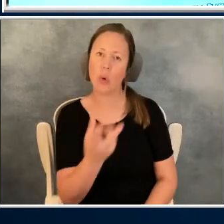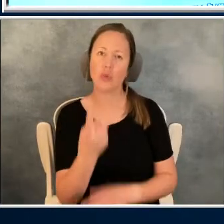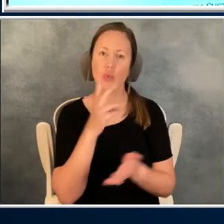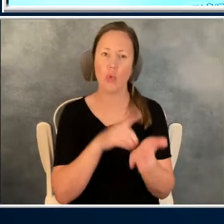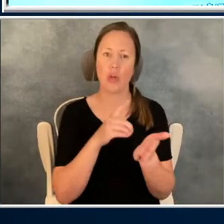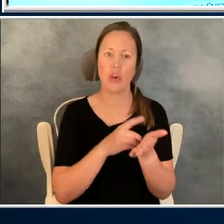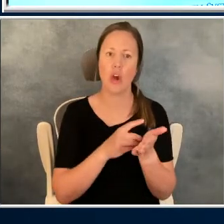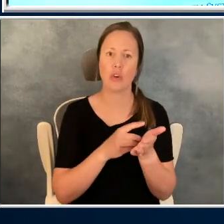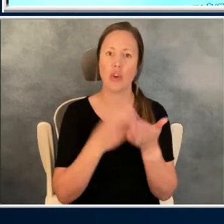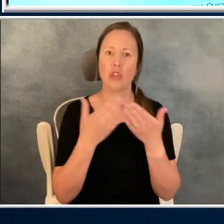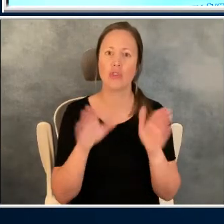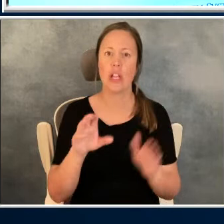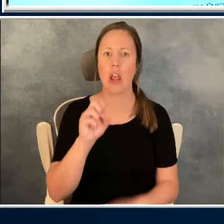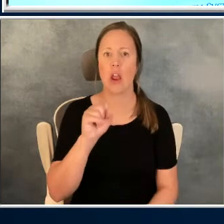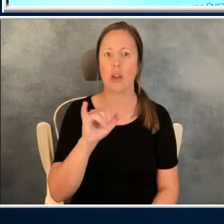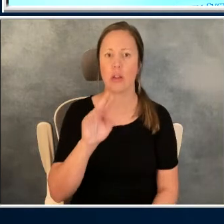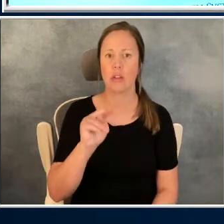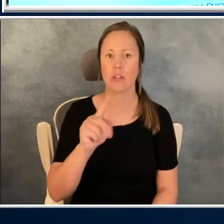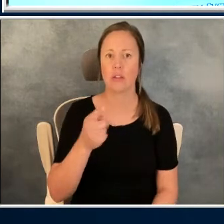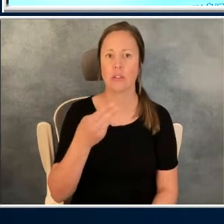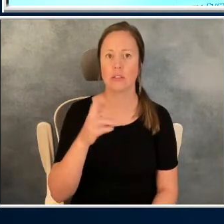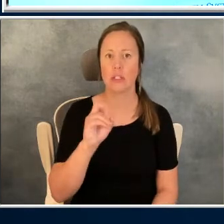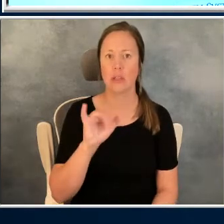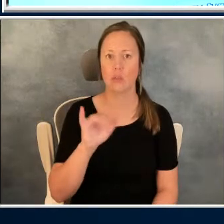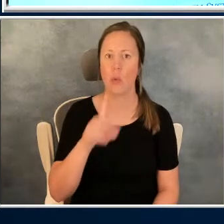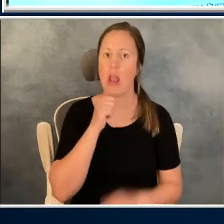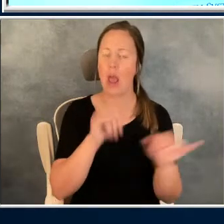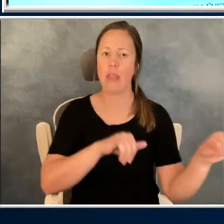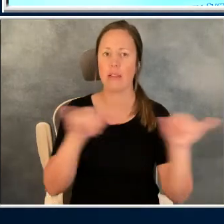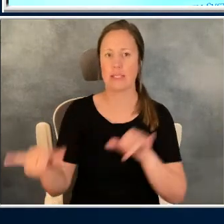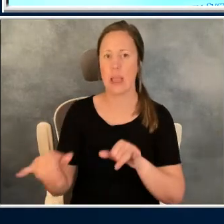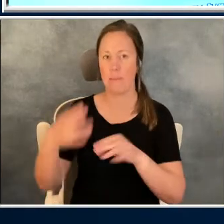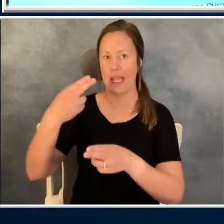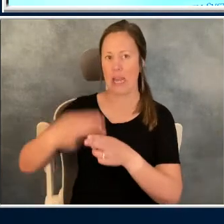is not the same as the name brand and doesn't work for some people. So she